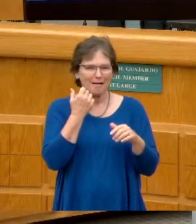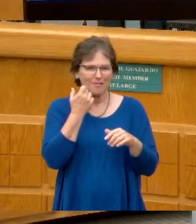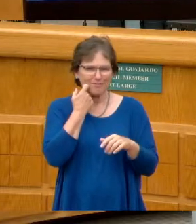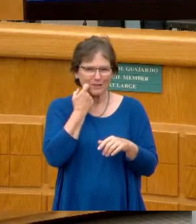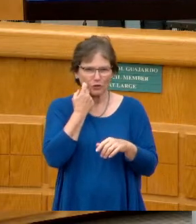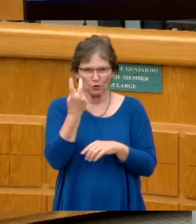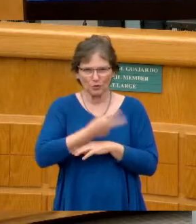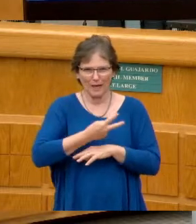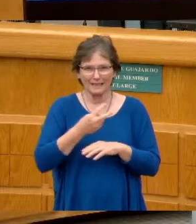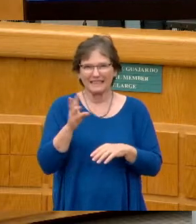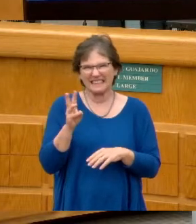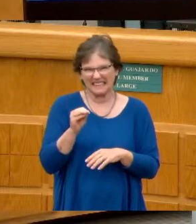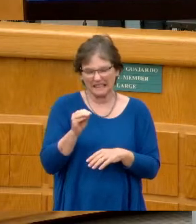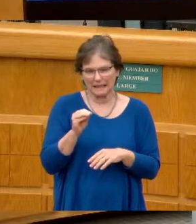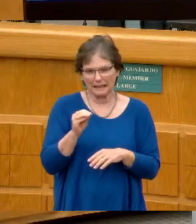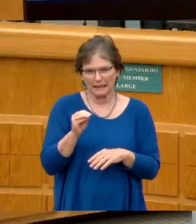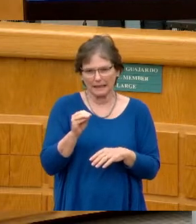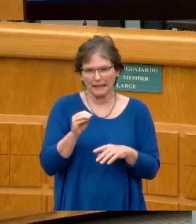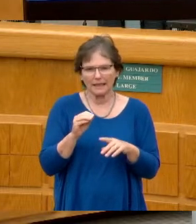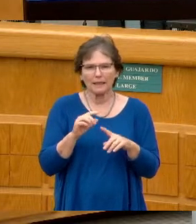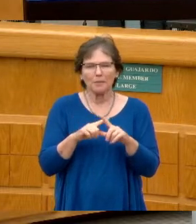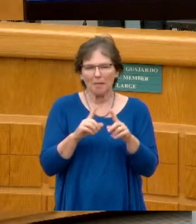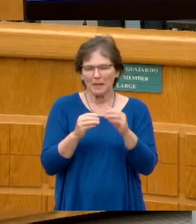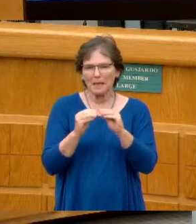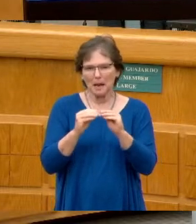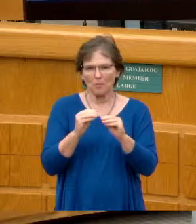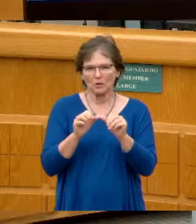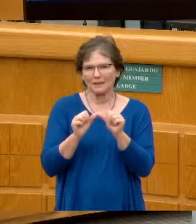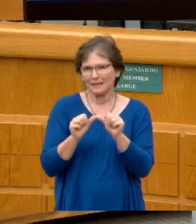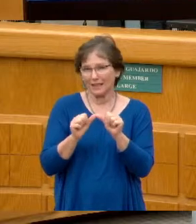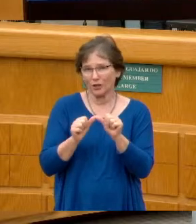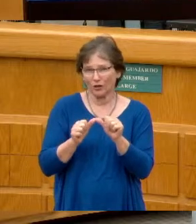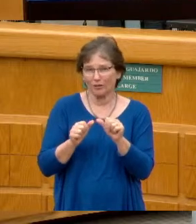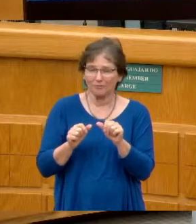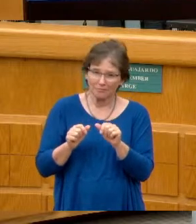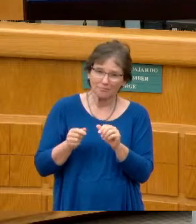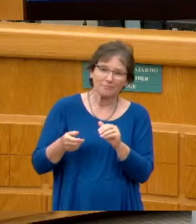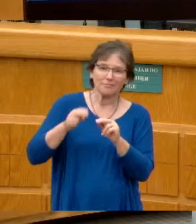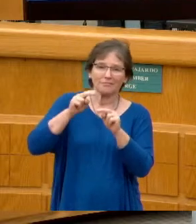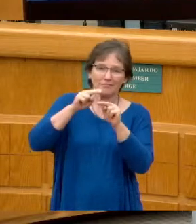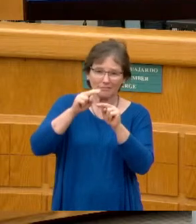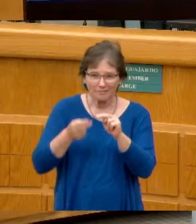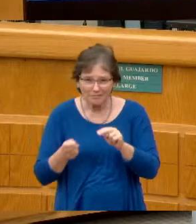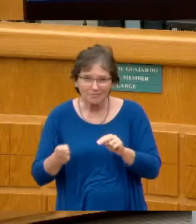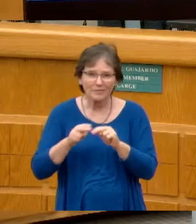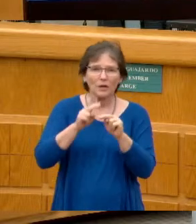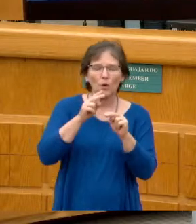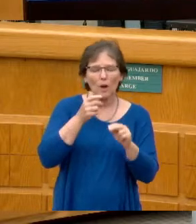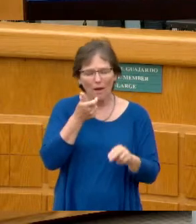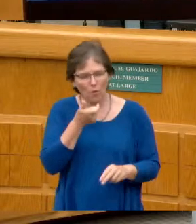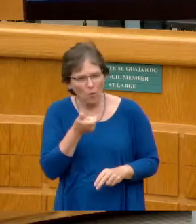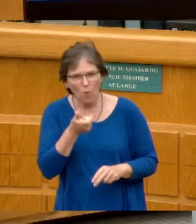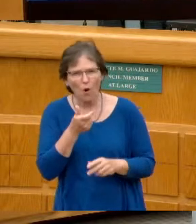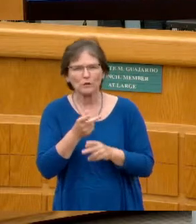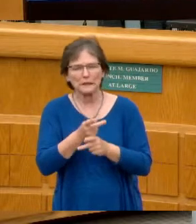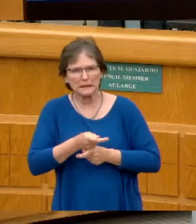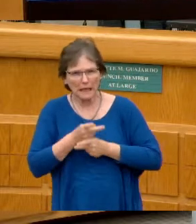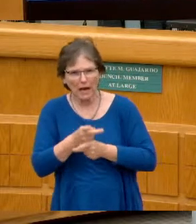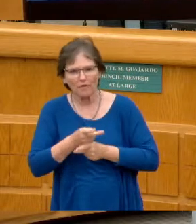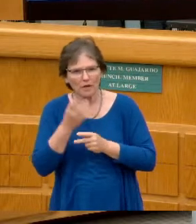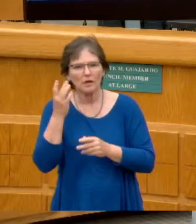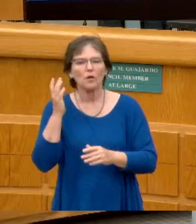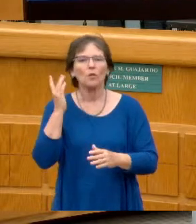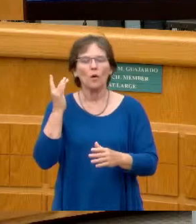we had 60 patients hospitalized with COVID-19, thinking that maybe we were going to drop below 60. But we had